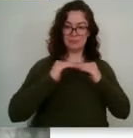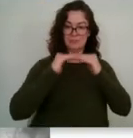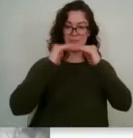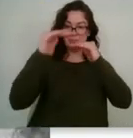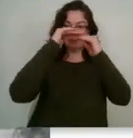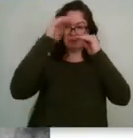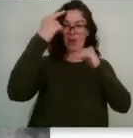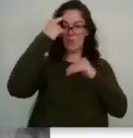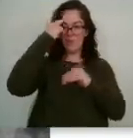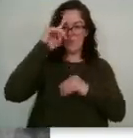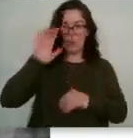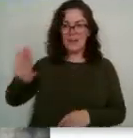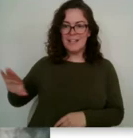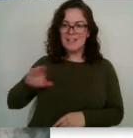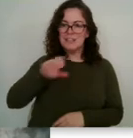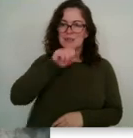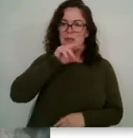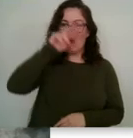that.